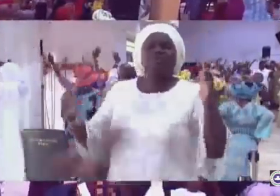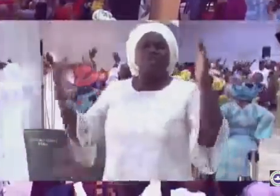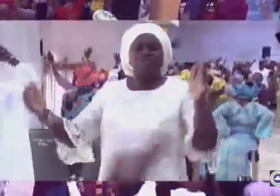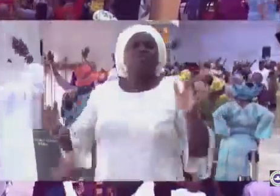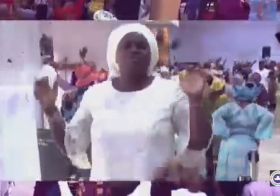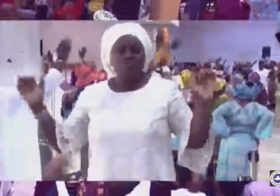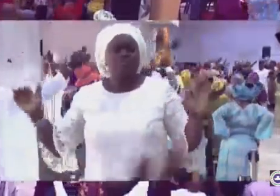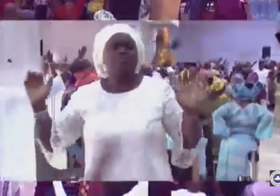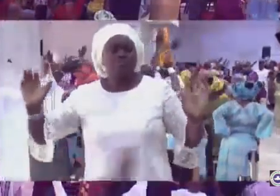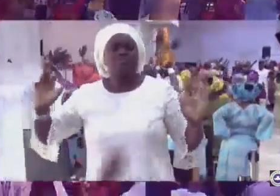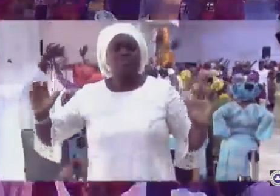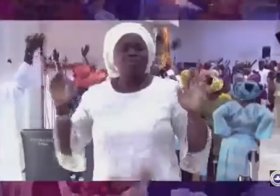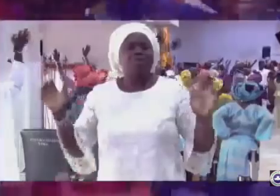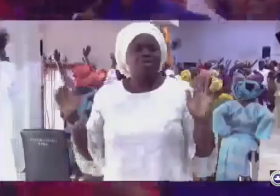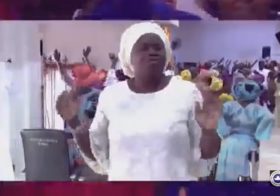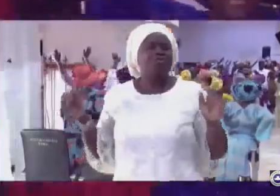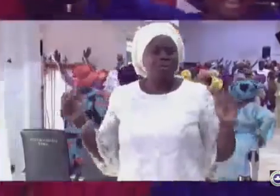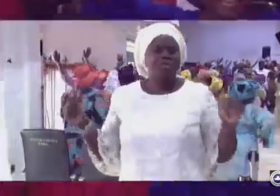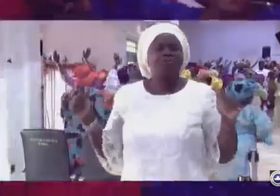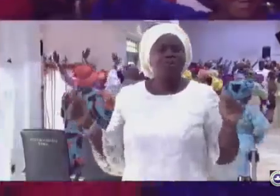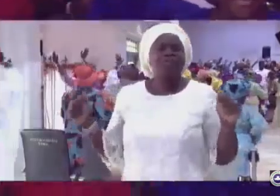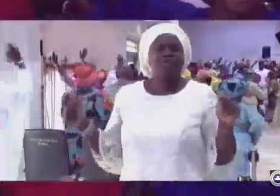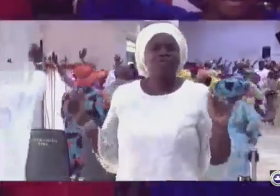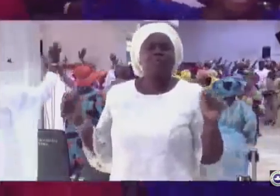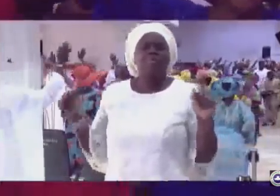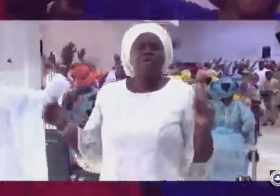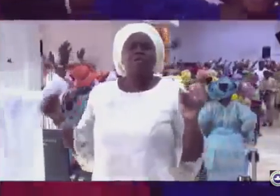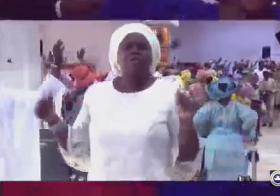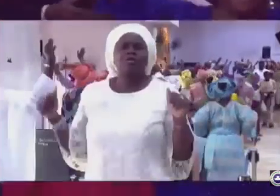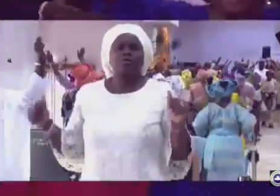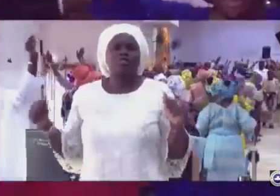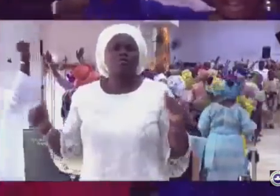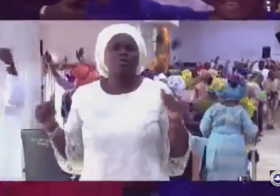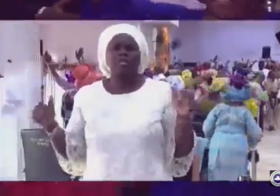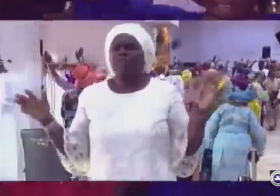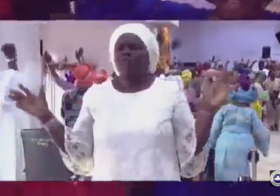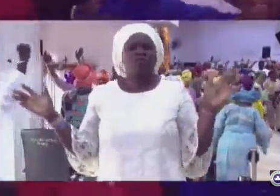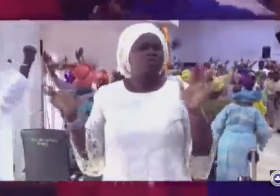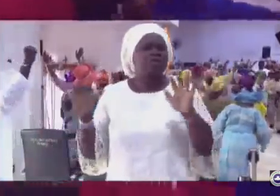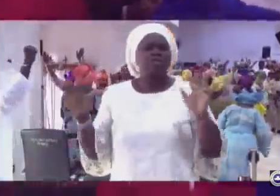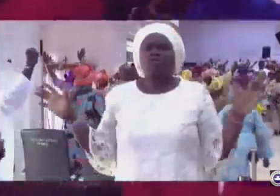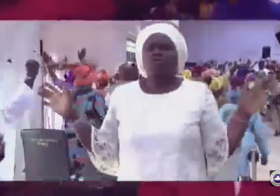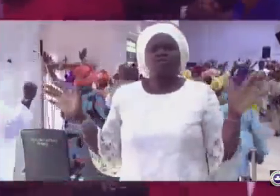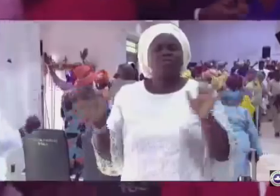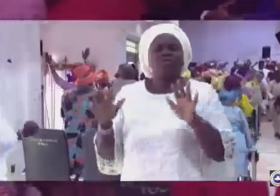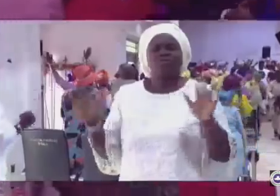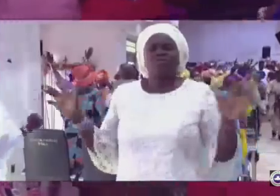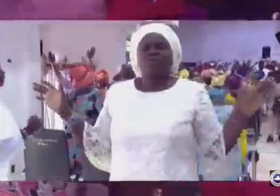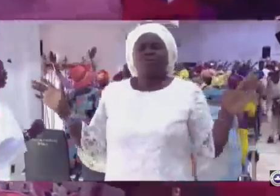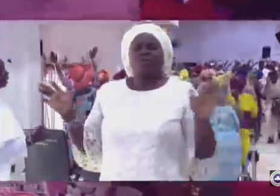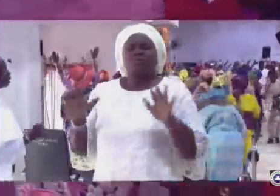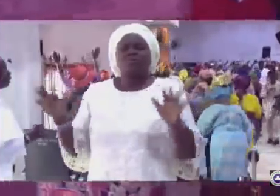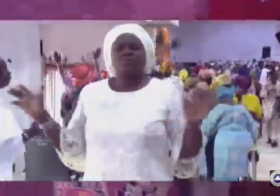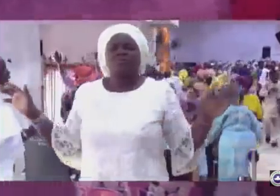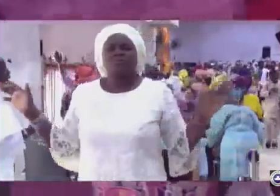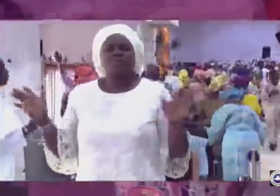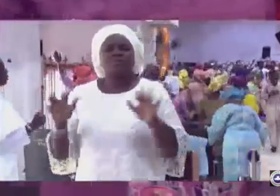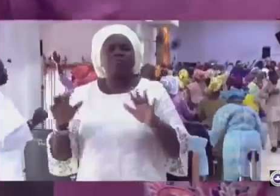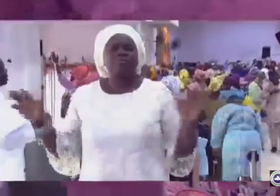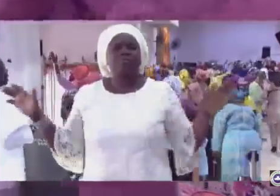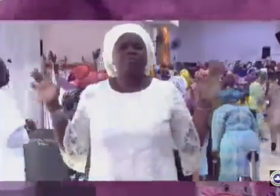glory? Will you give Him honor? Will you give Him adoration? Because you can speak. You